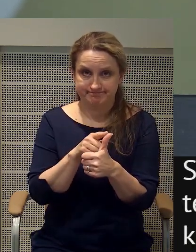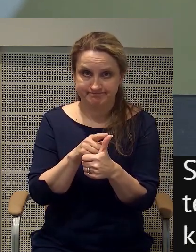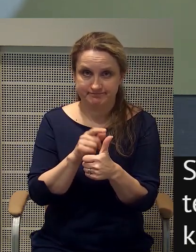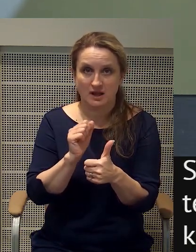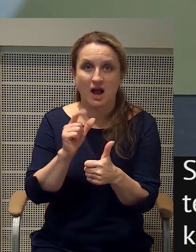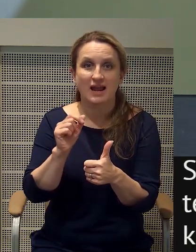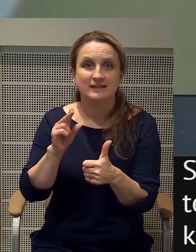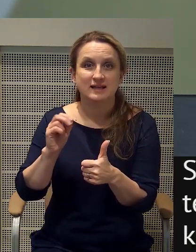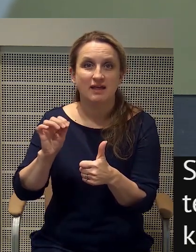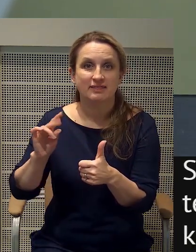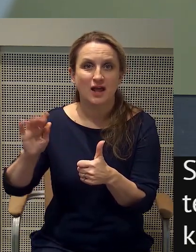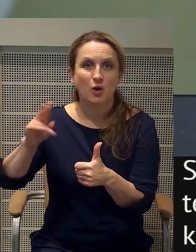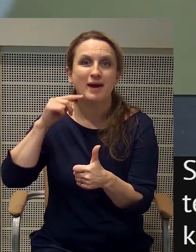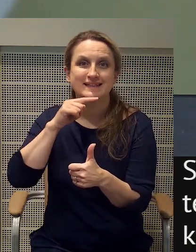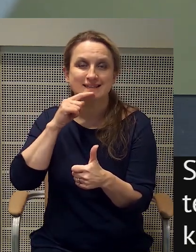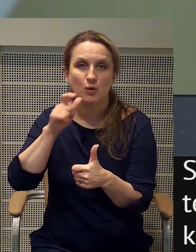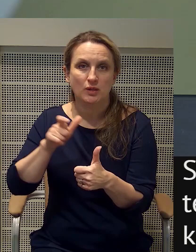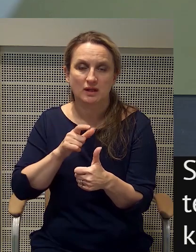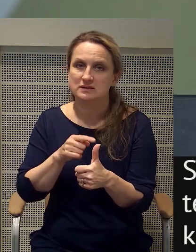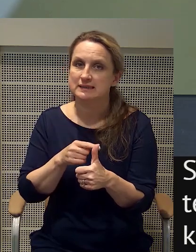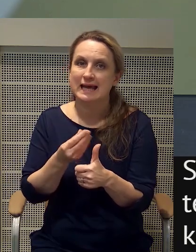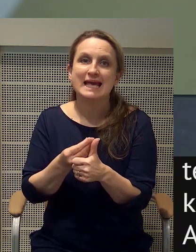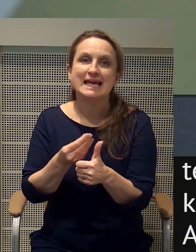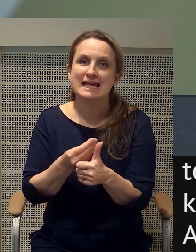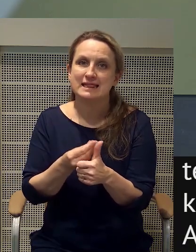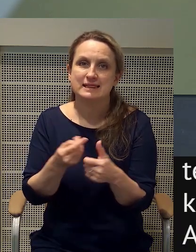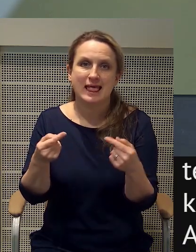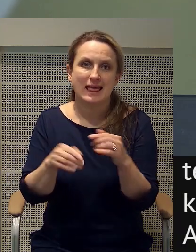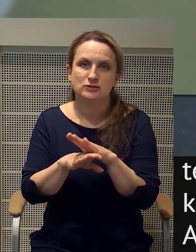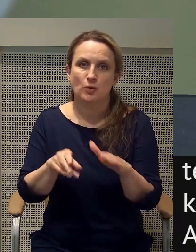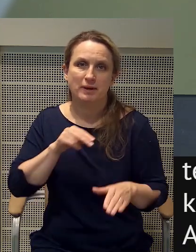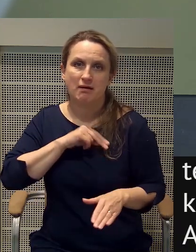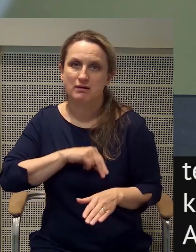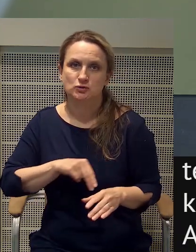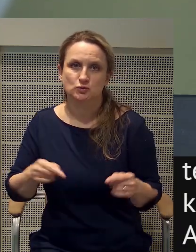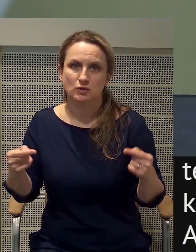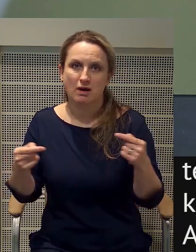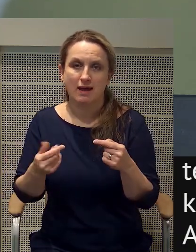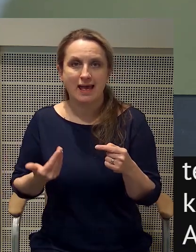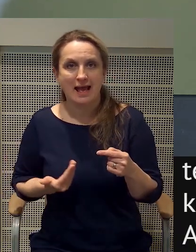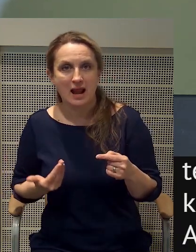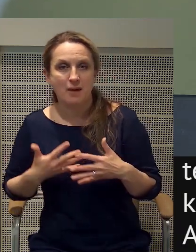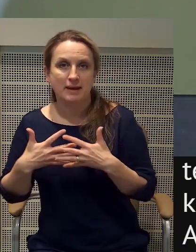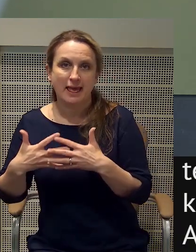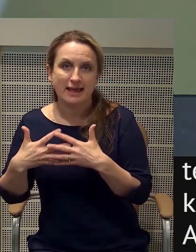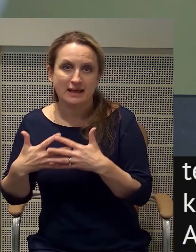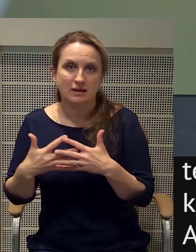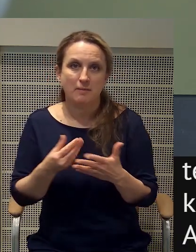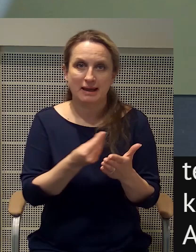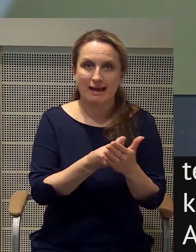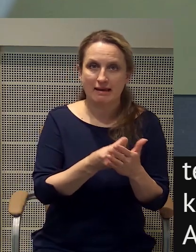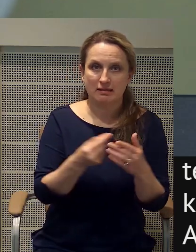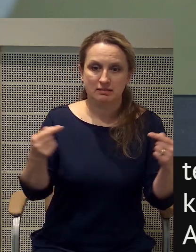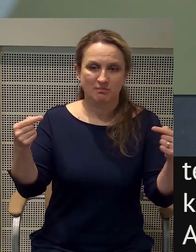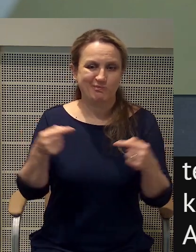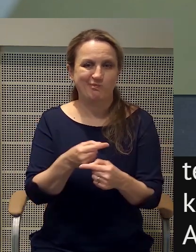they have excuses every time. Firstly, what the father of Alexander said,